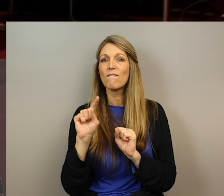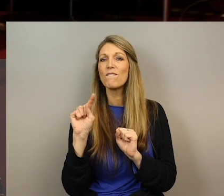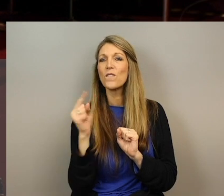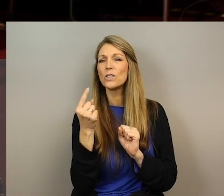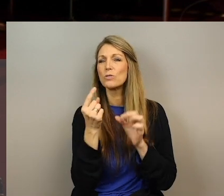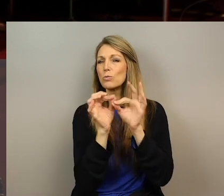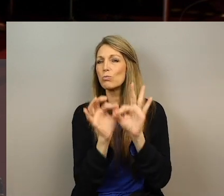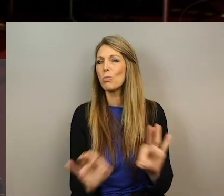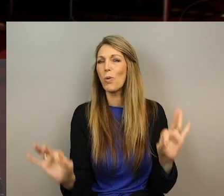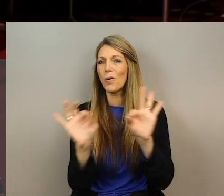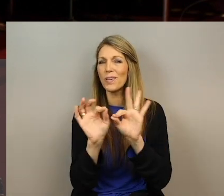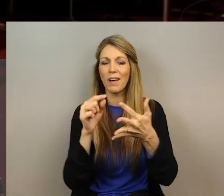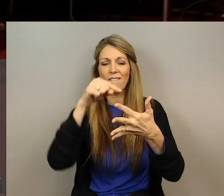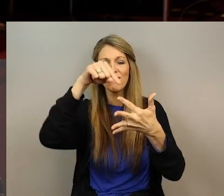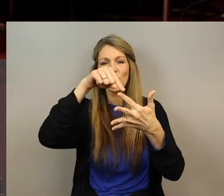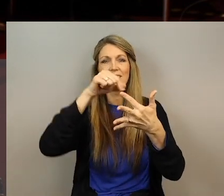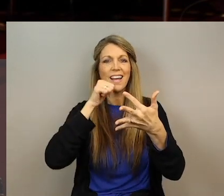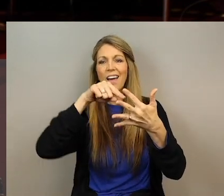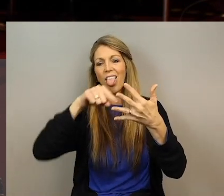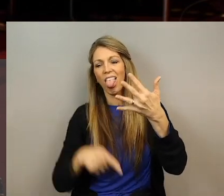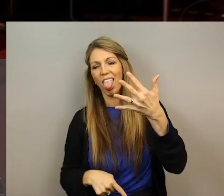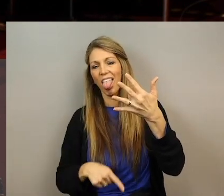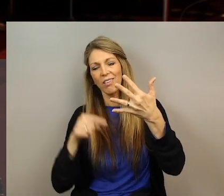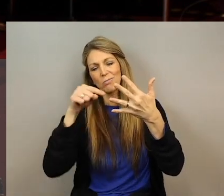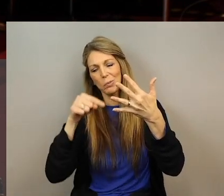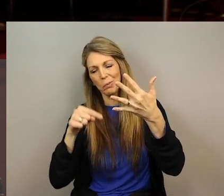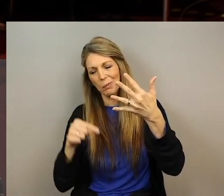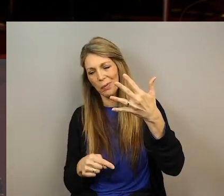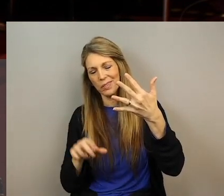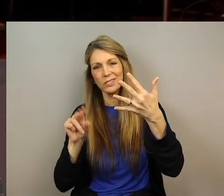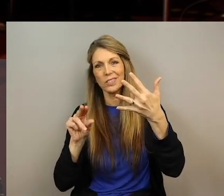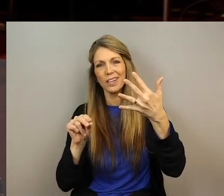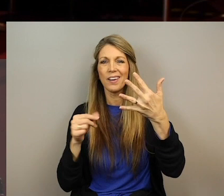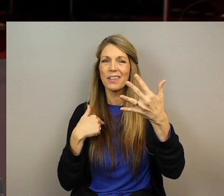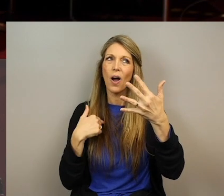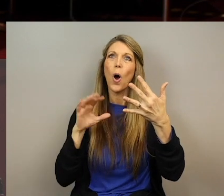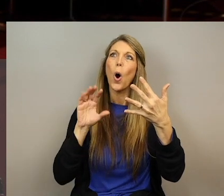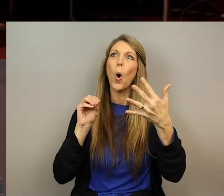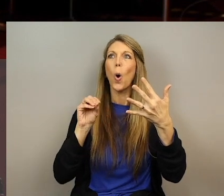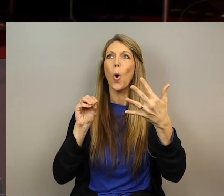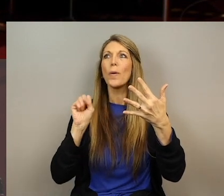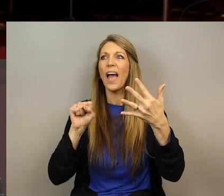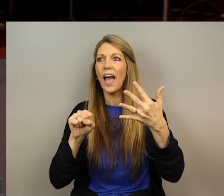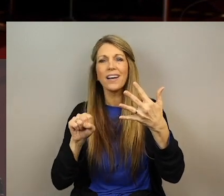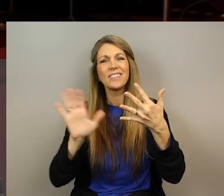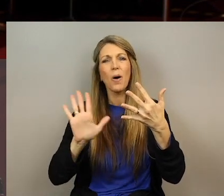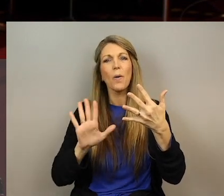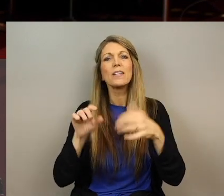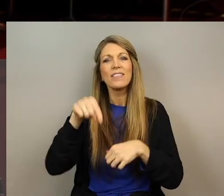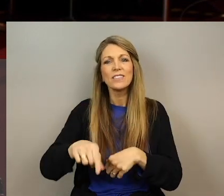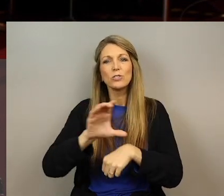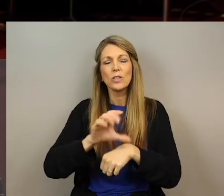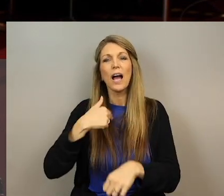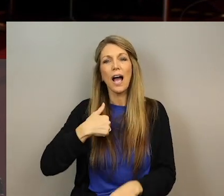first importance," not second importance, not third importance, not afterthought, but he says, "This church at Corinth,